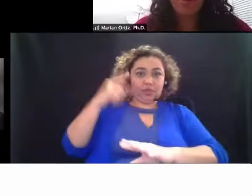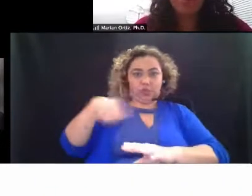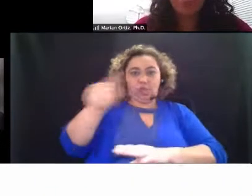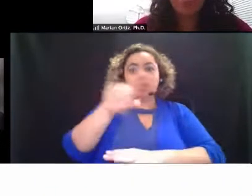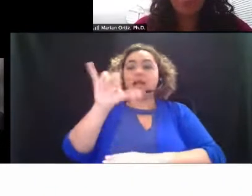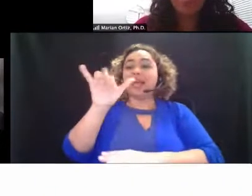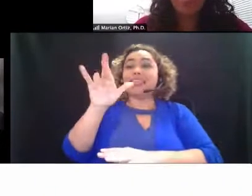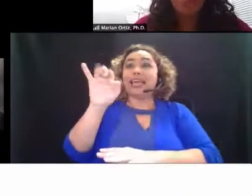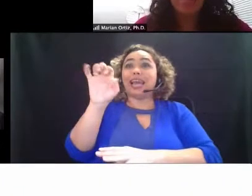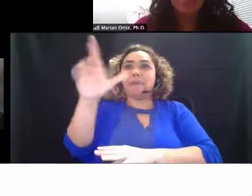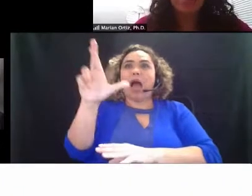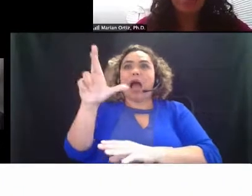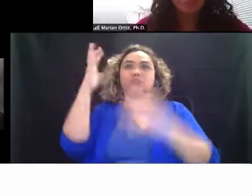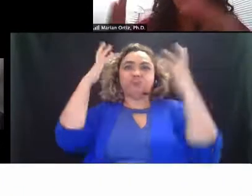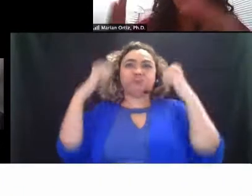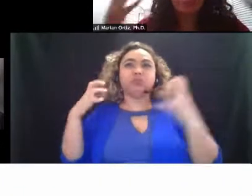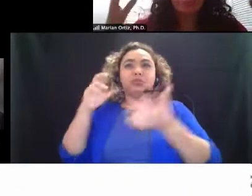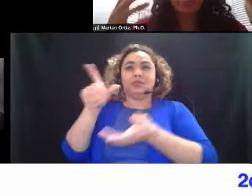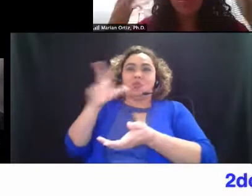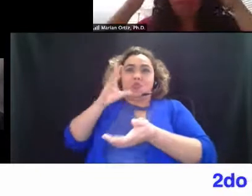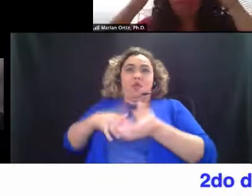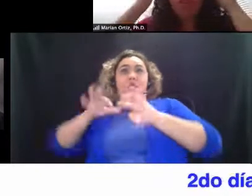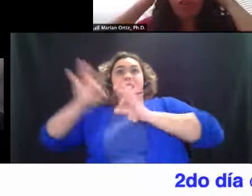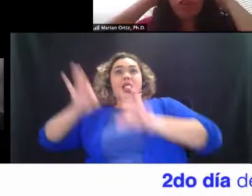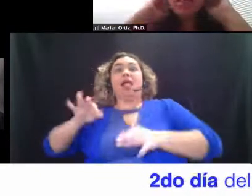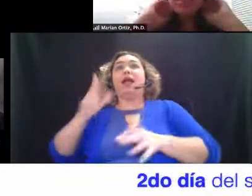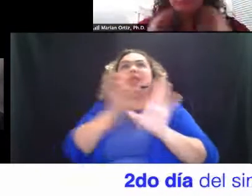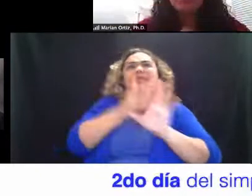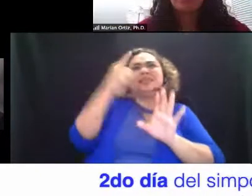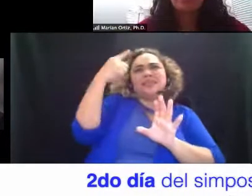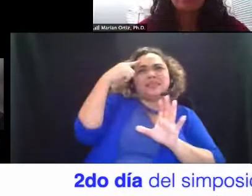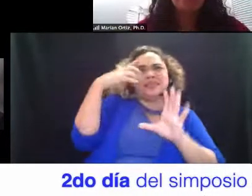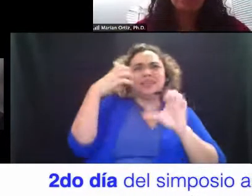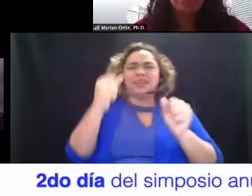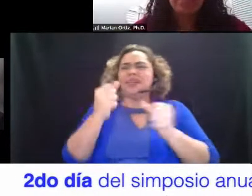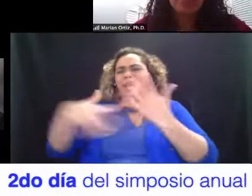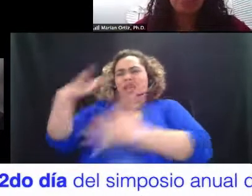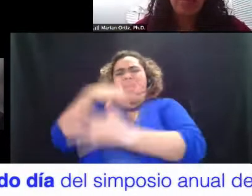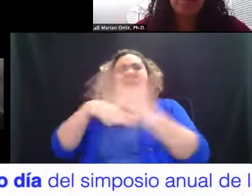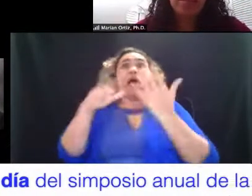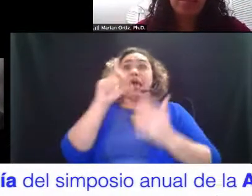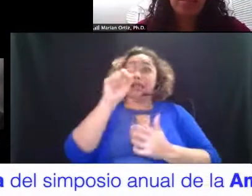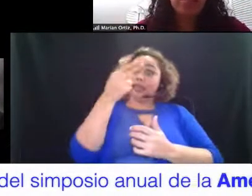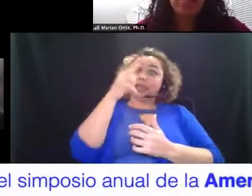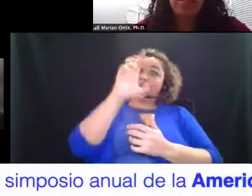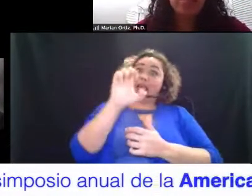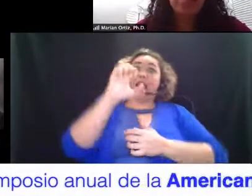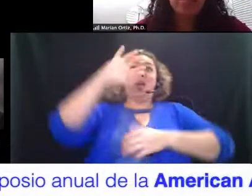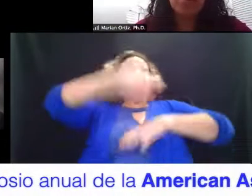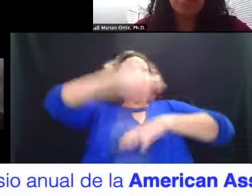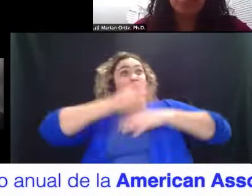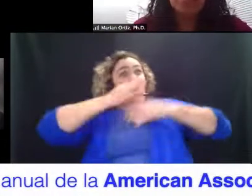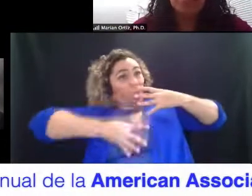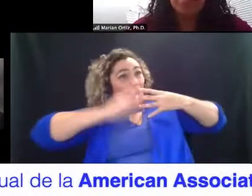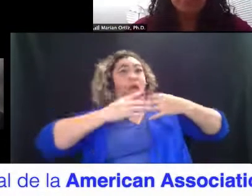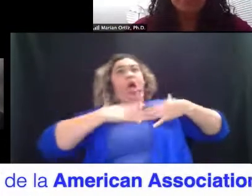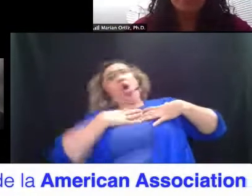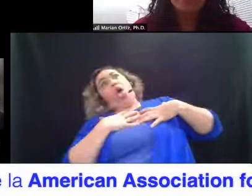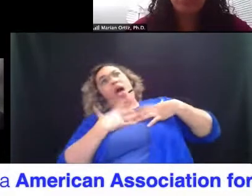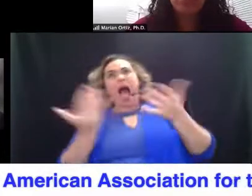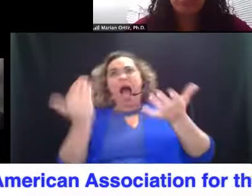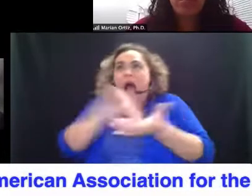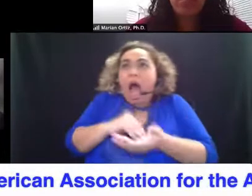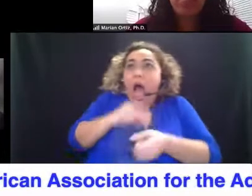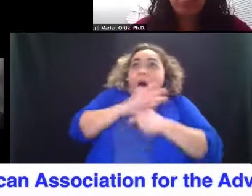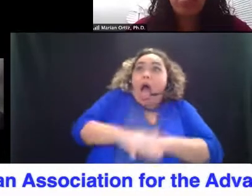Yarimar Bonilla, and you know, psychological, social, that living with dengue as well is just an stressor, an additional